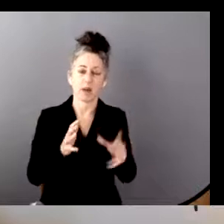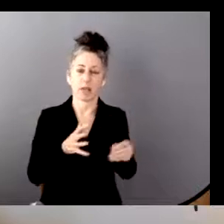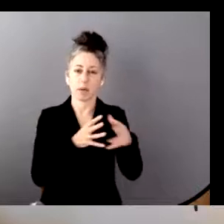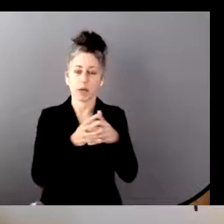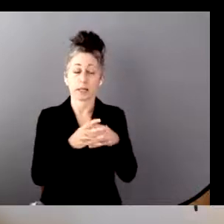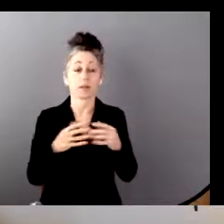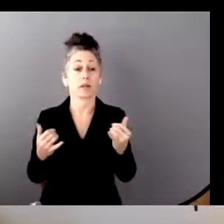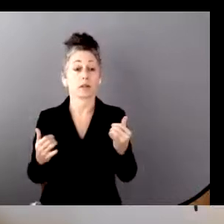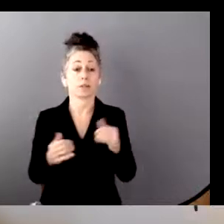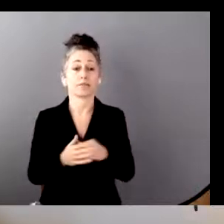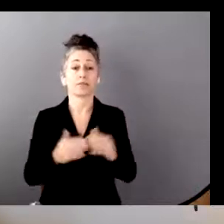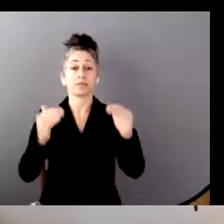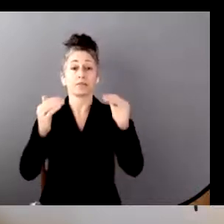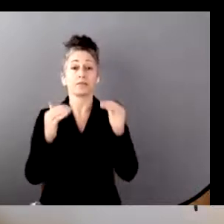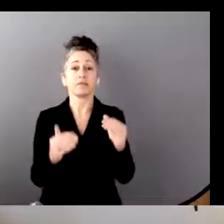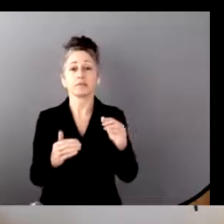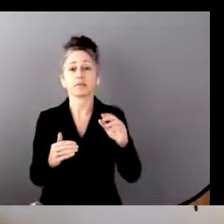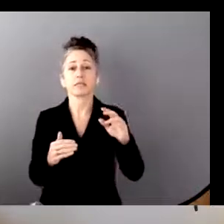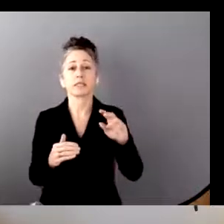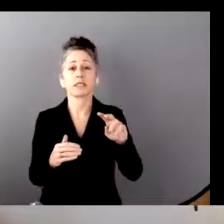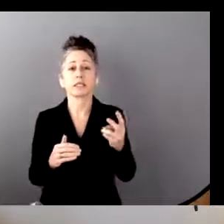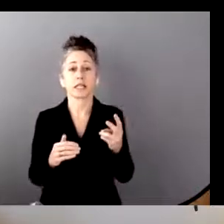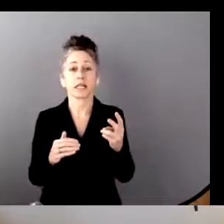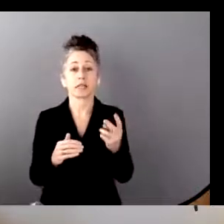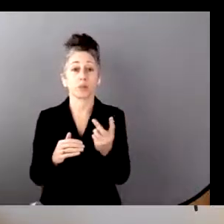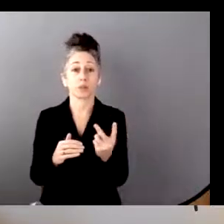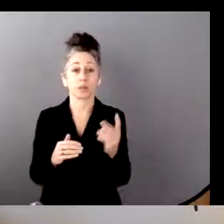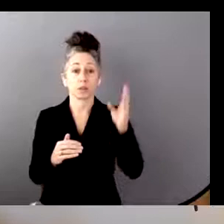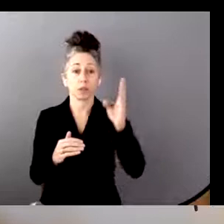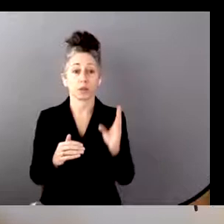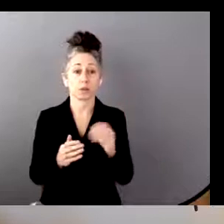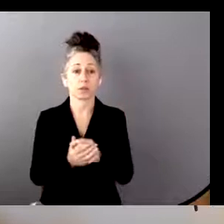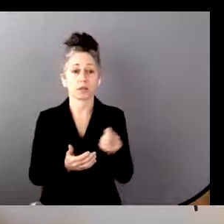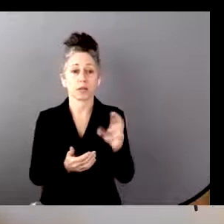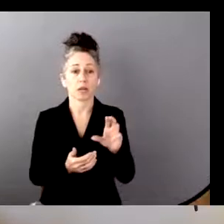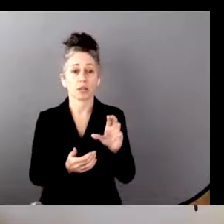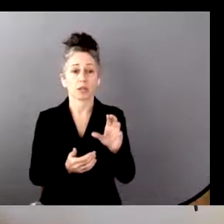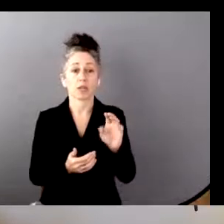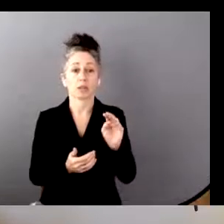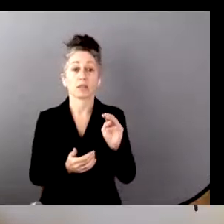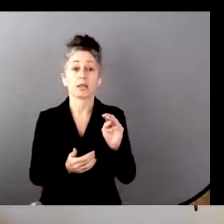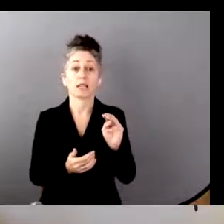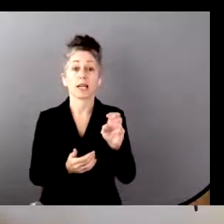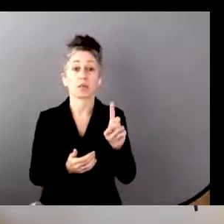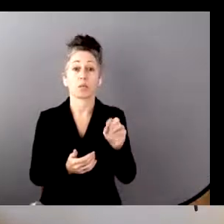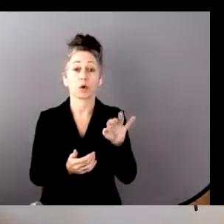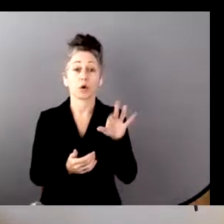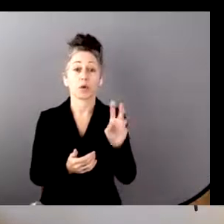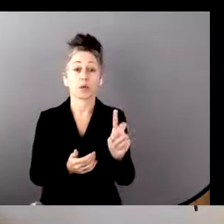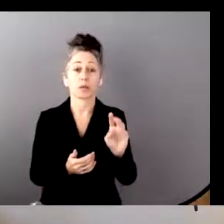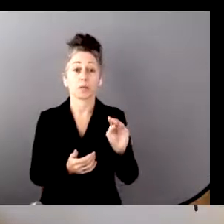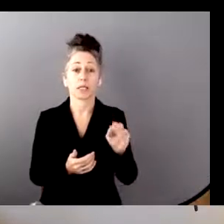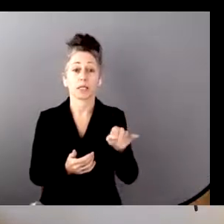Our second set of speakers includes Dr. Edward Manyibe and Dr.